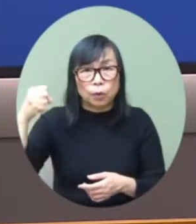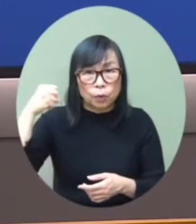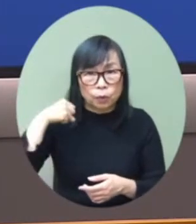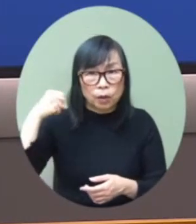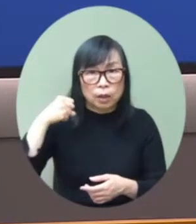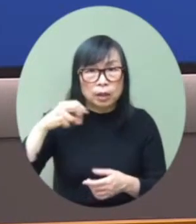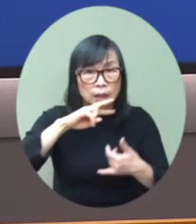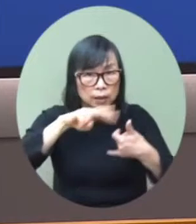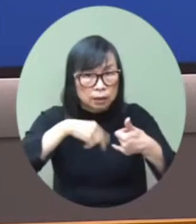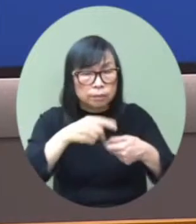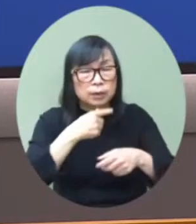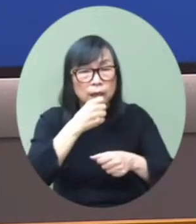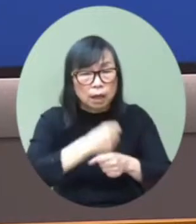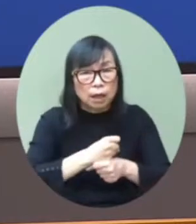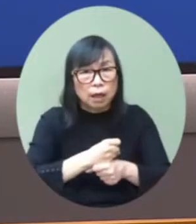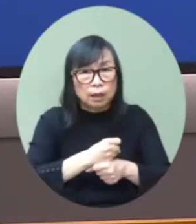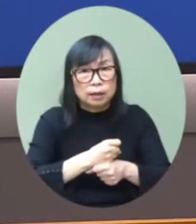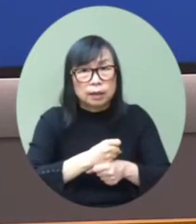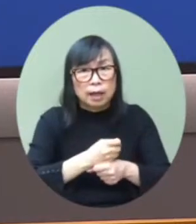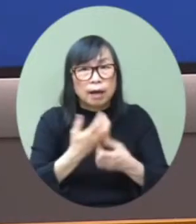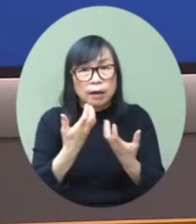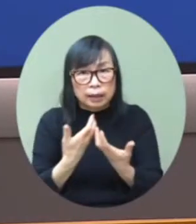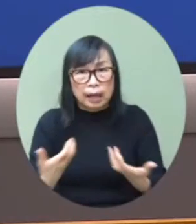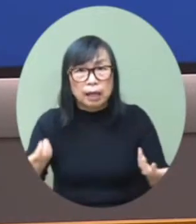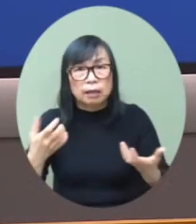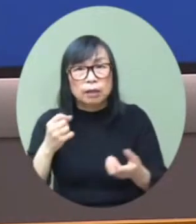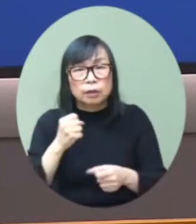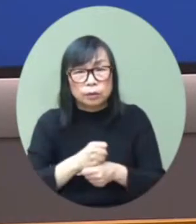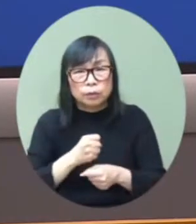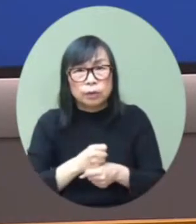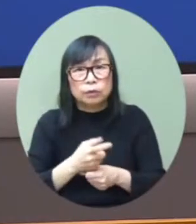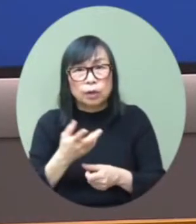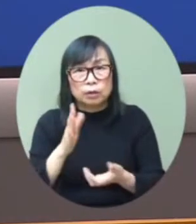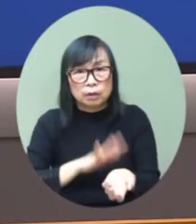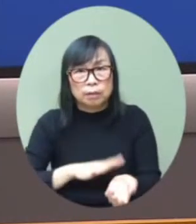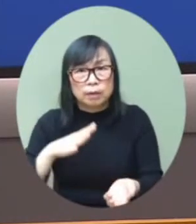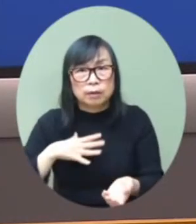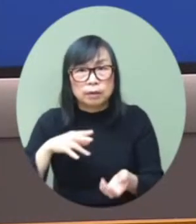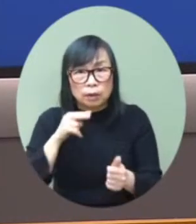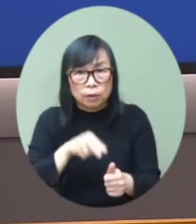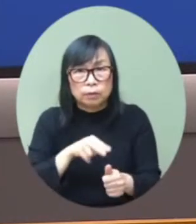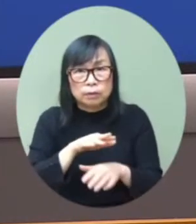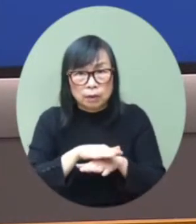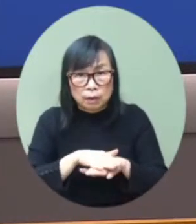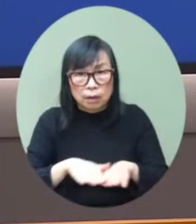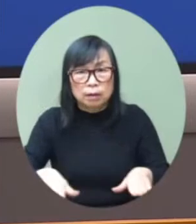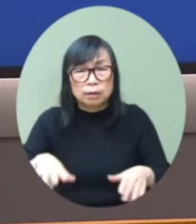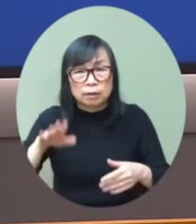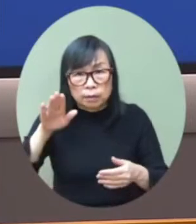be patient. We will do our best in the coming 3 weeks in terms of our work